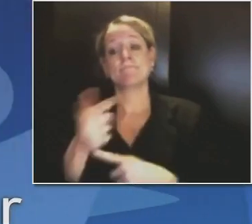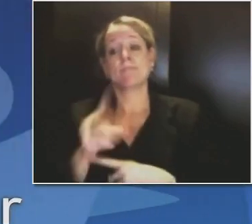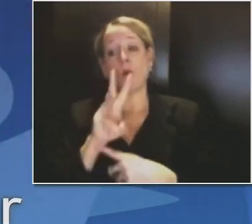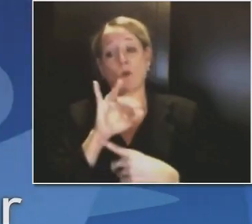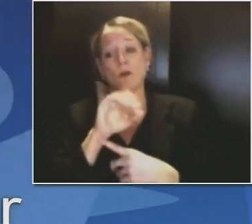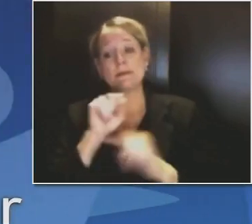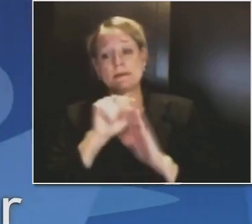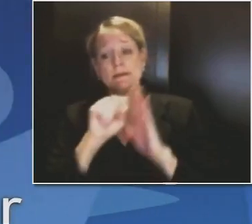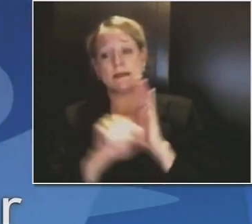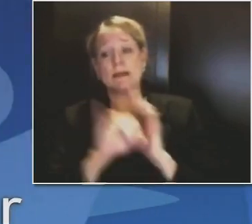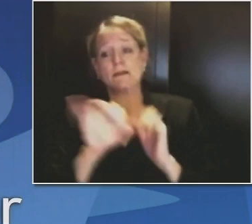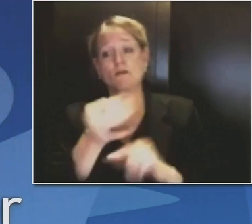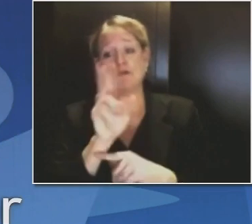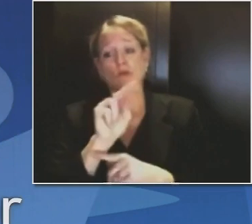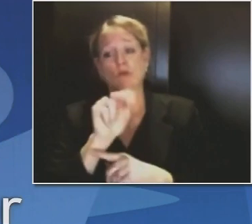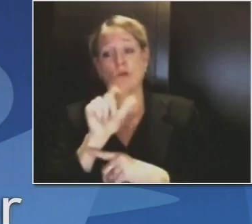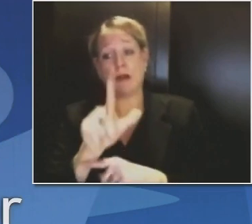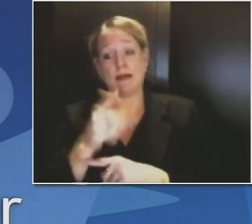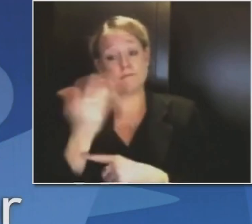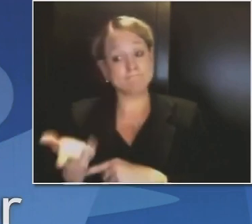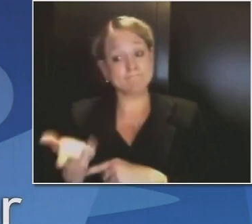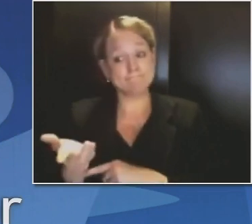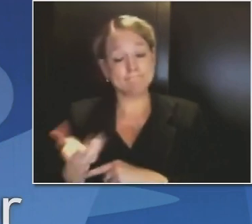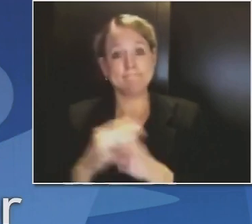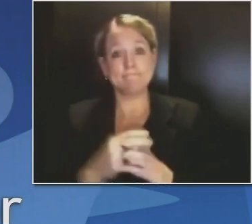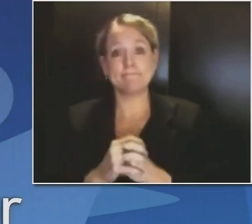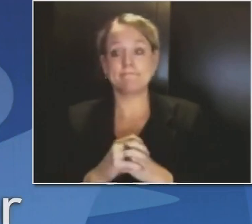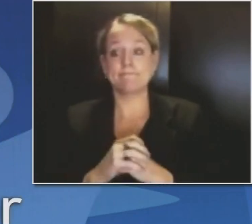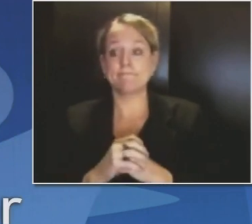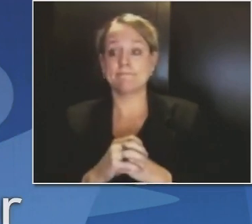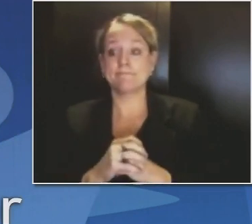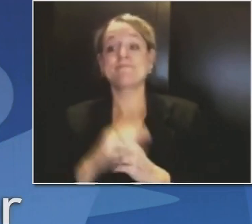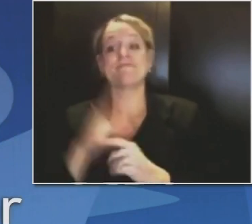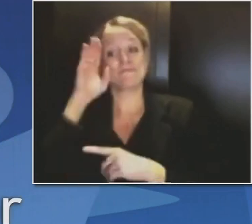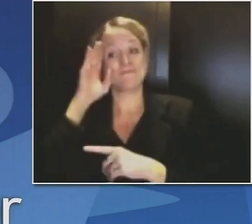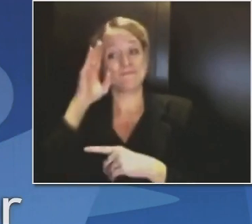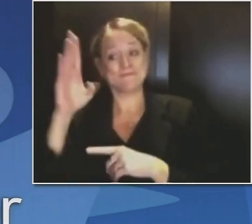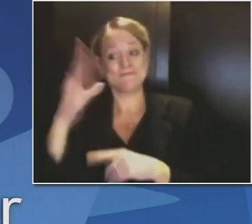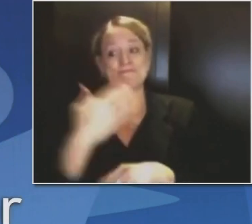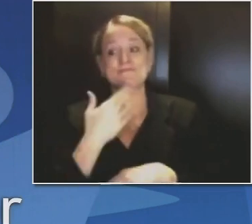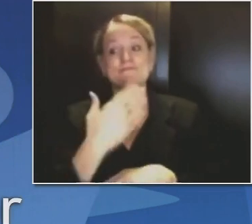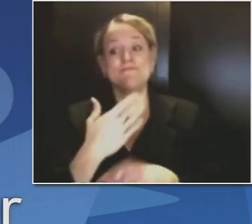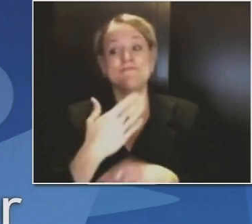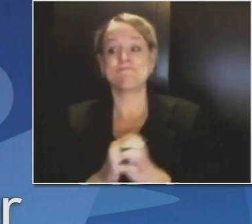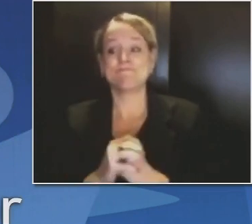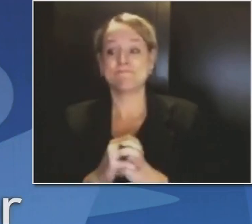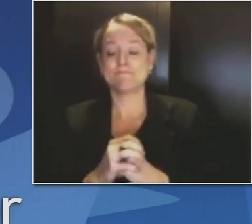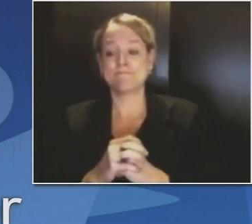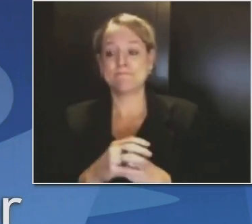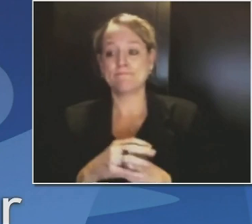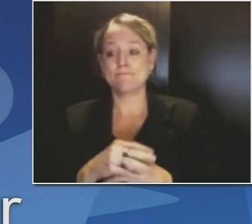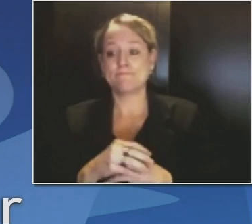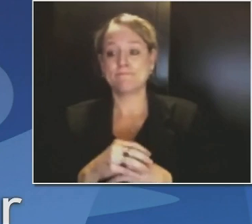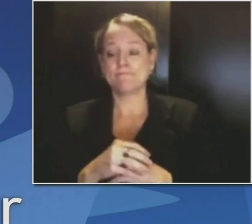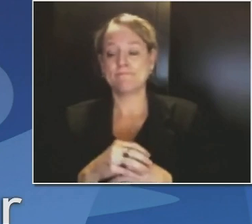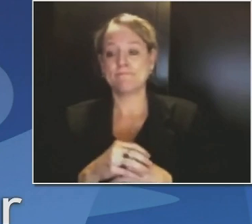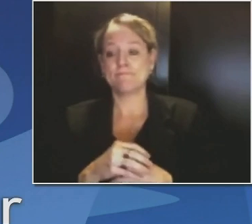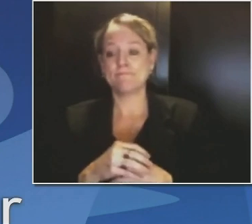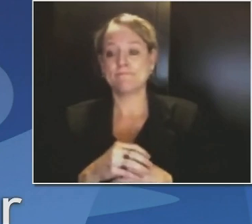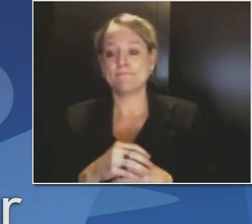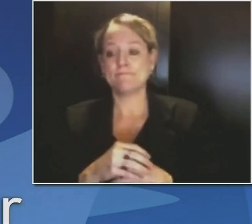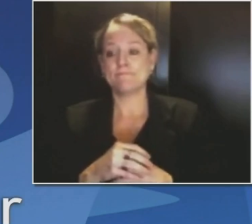the vast amount of data you're providing on your website, as you talked about. But given that some people were